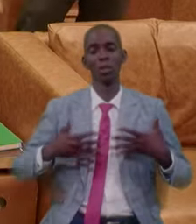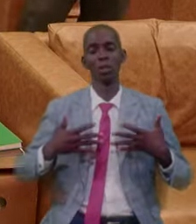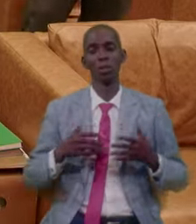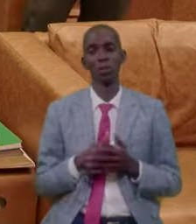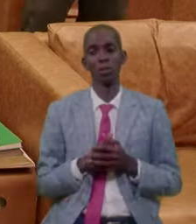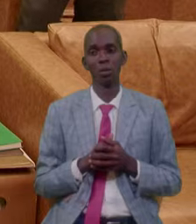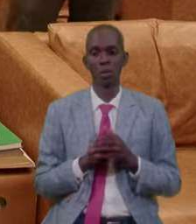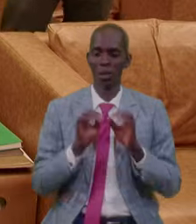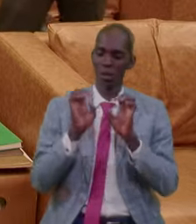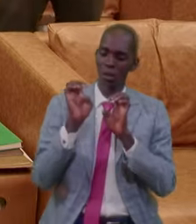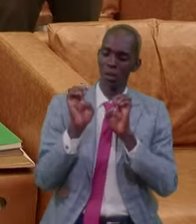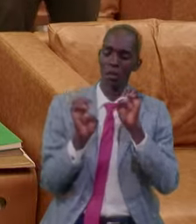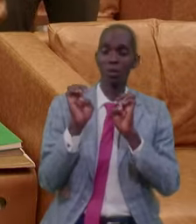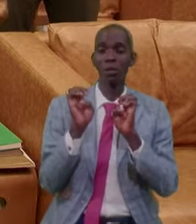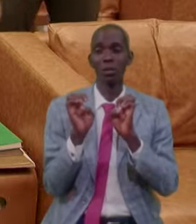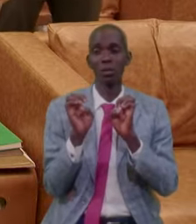evaluate